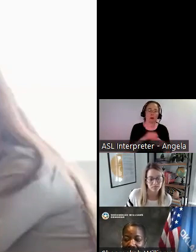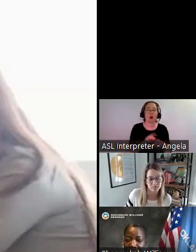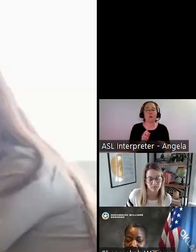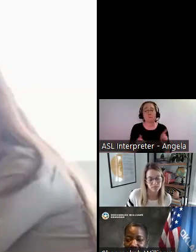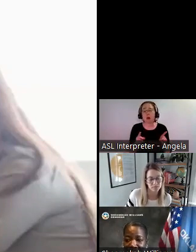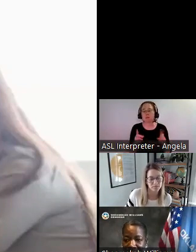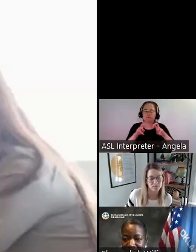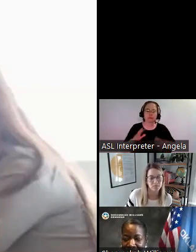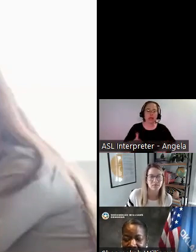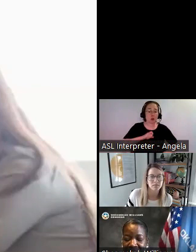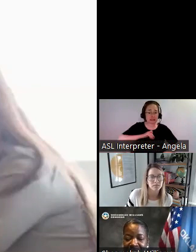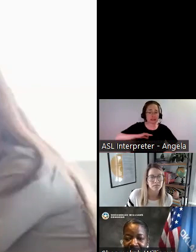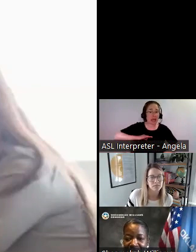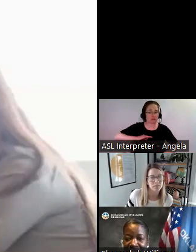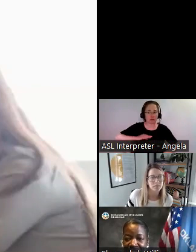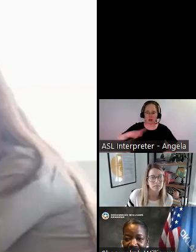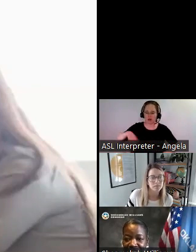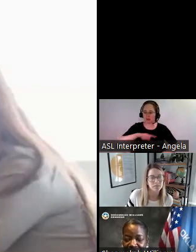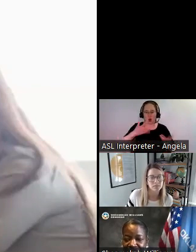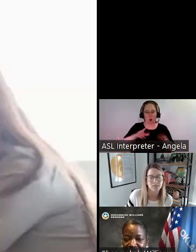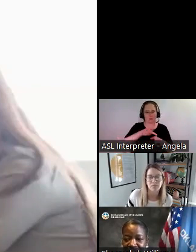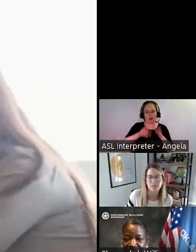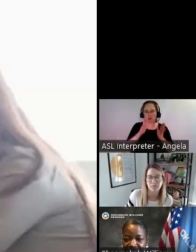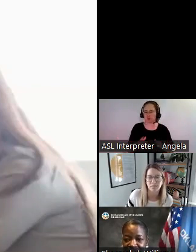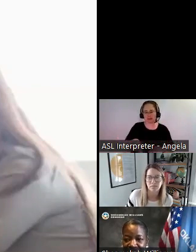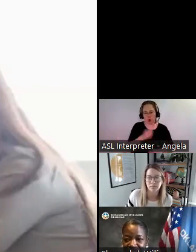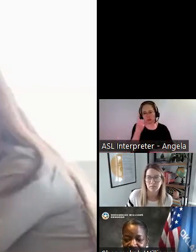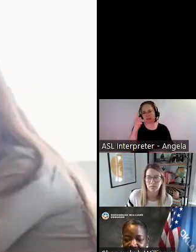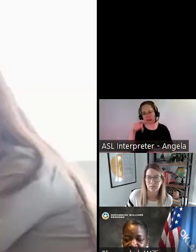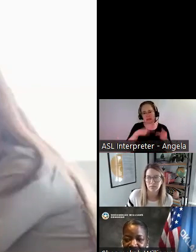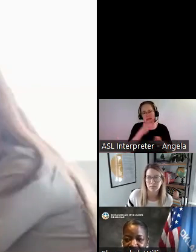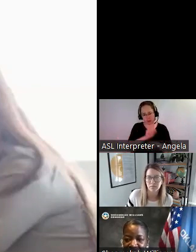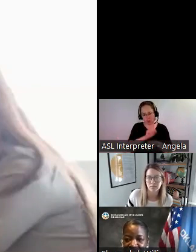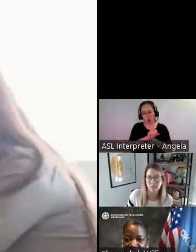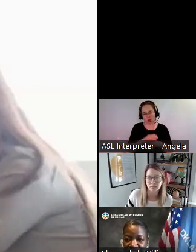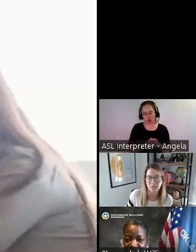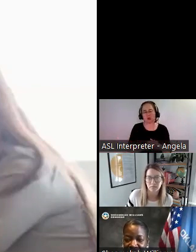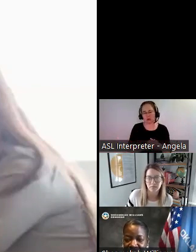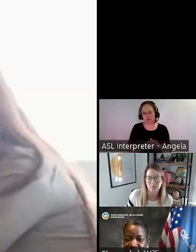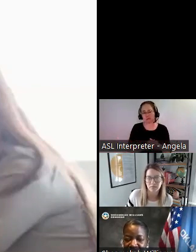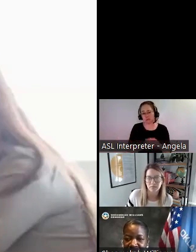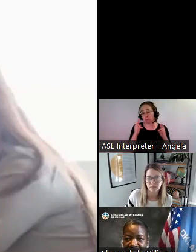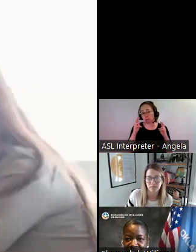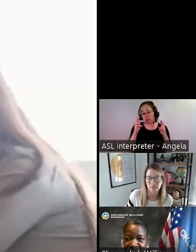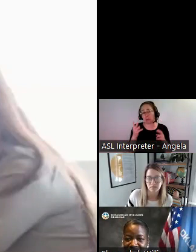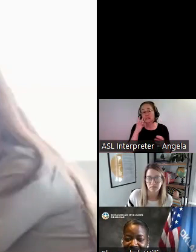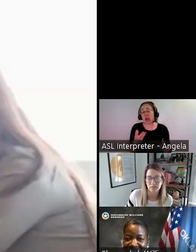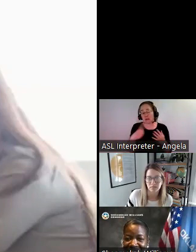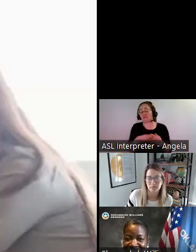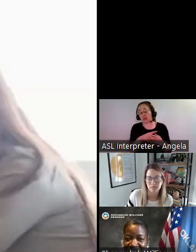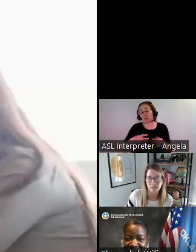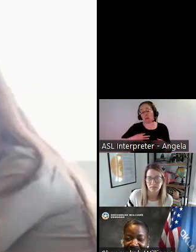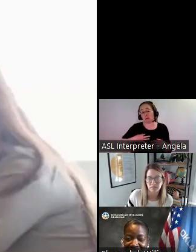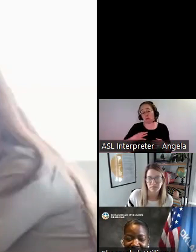at our staff because they are professionals. They understand this type of work, and so we're looking at them to see how many of those want